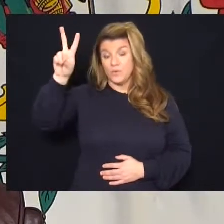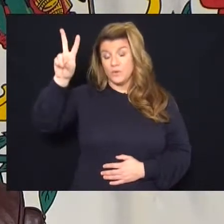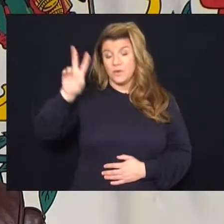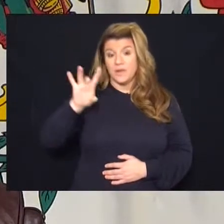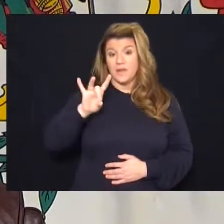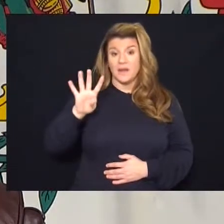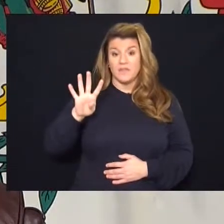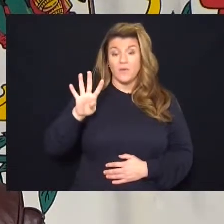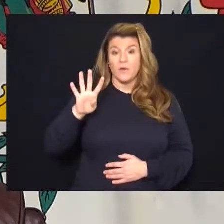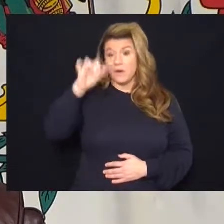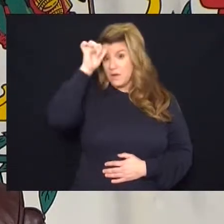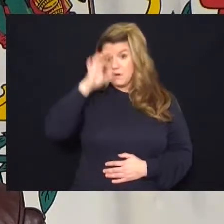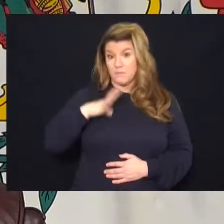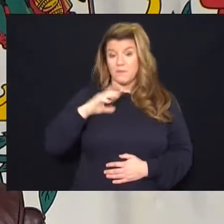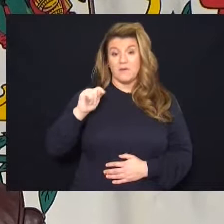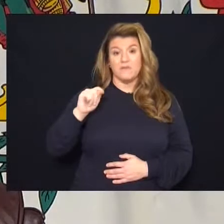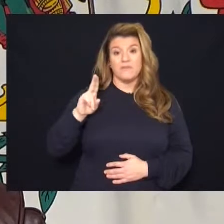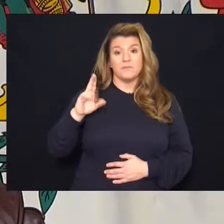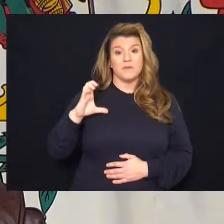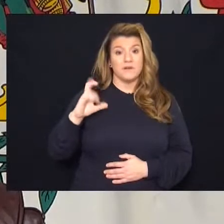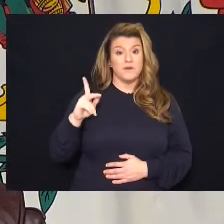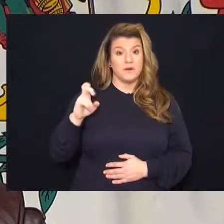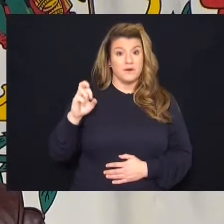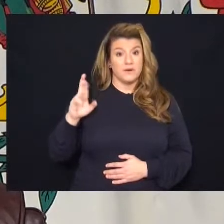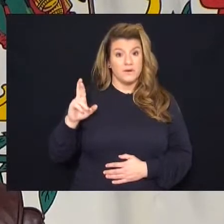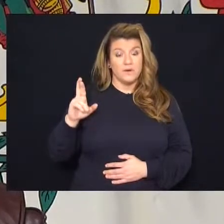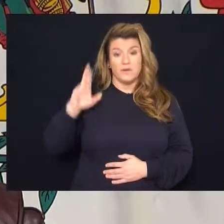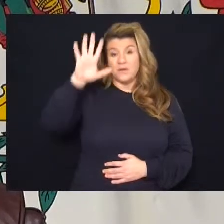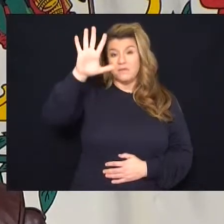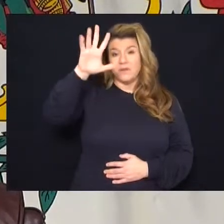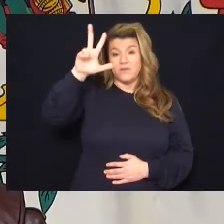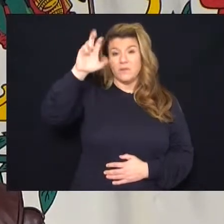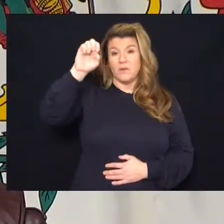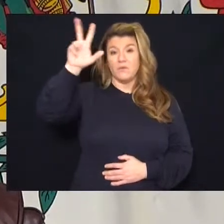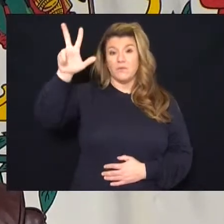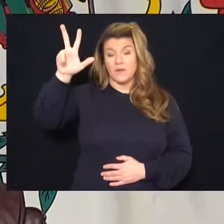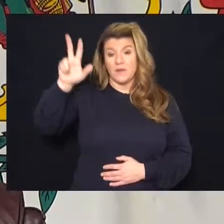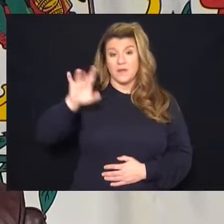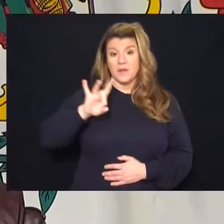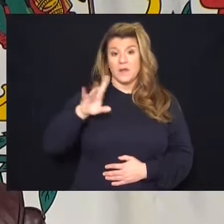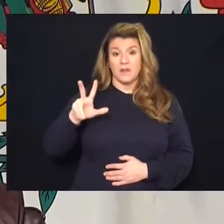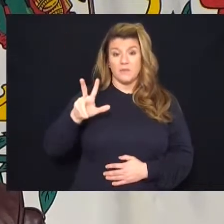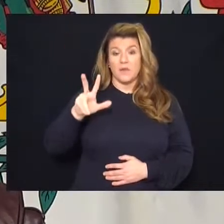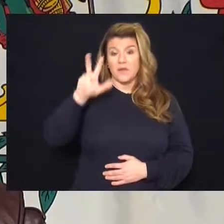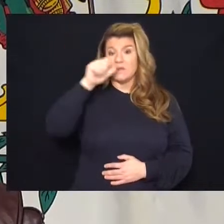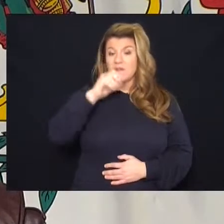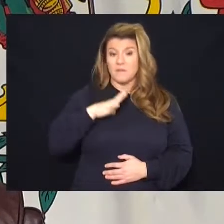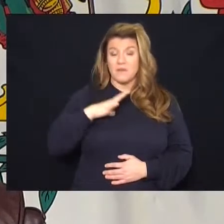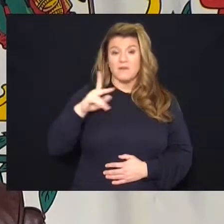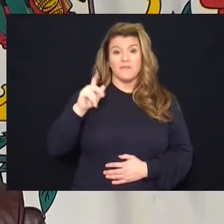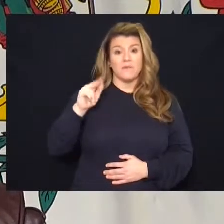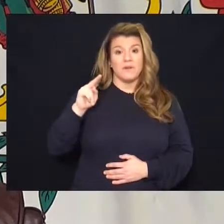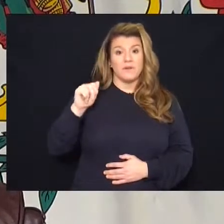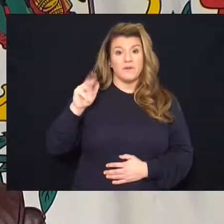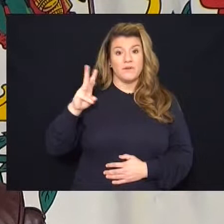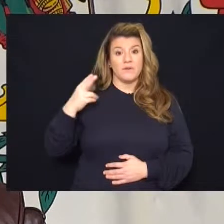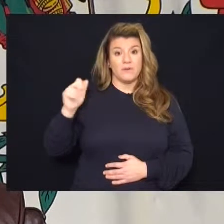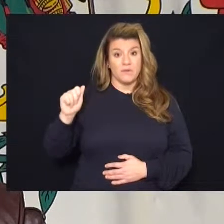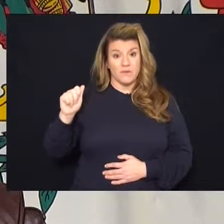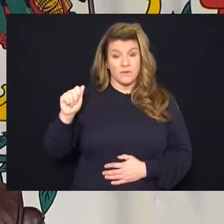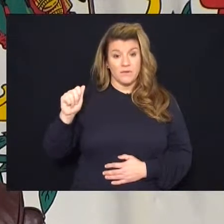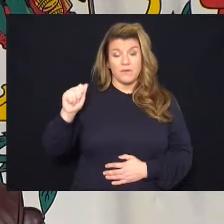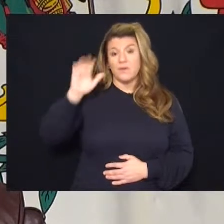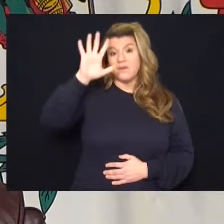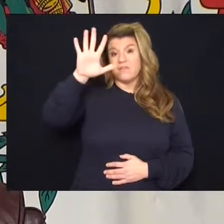an 84-year-old male from Tucker County. The 5,303rd death, an 83-year-old female from Kanawha County.